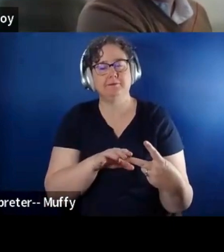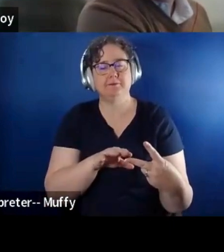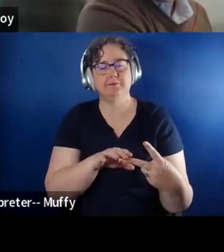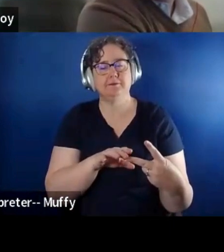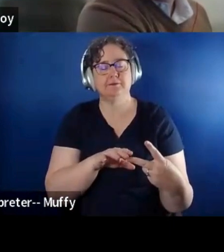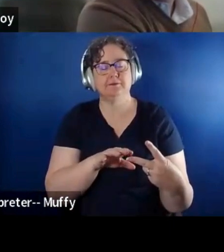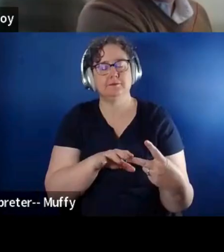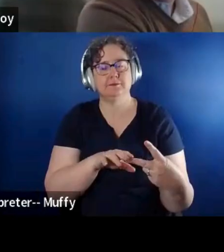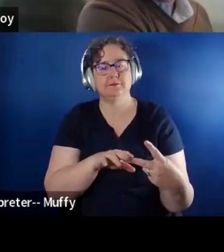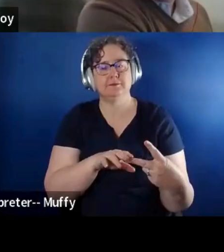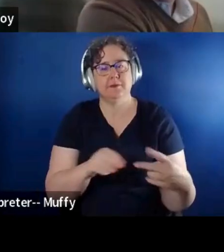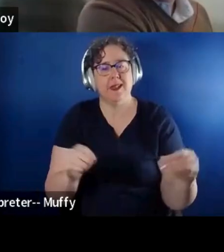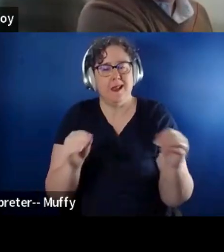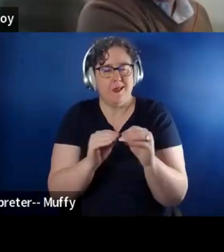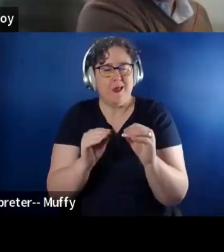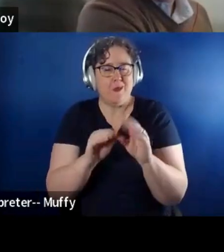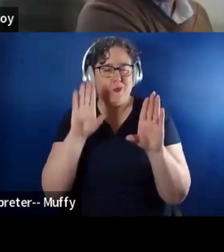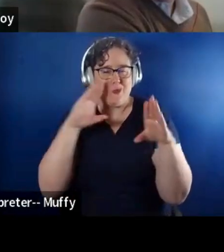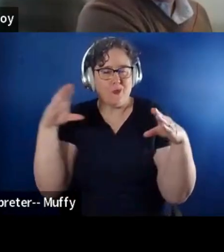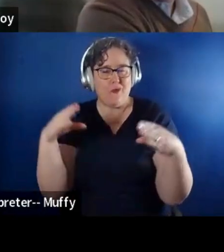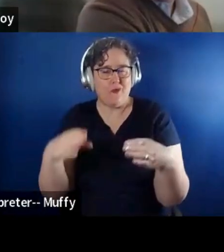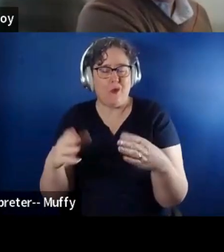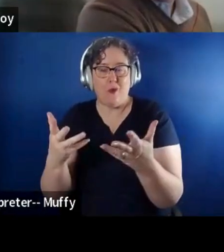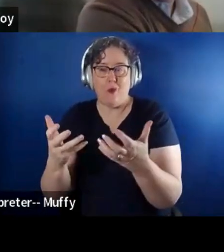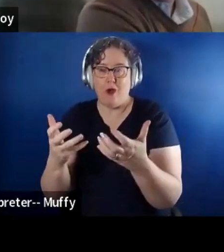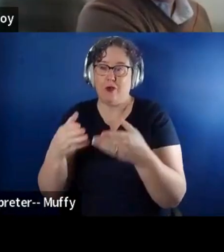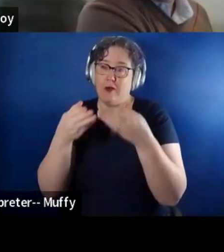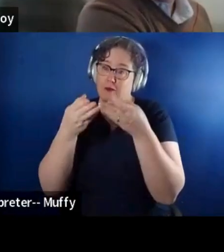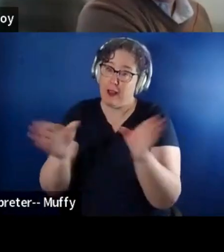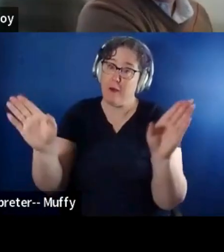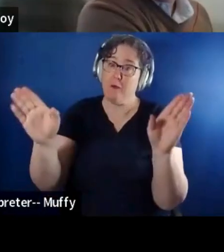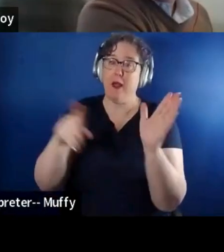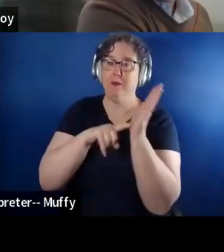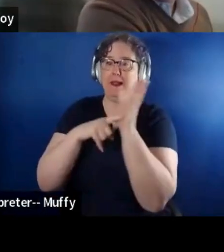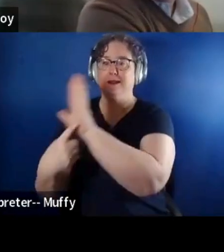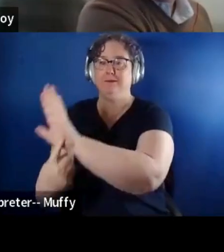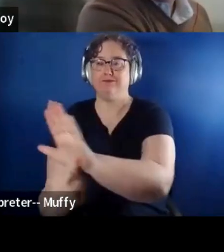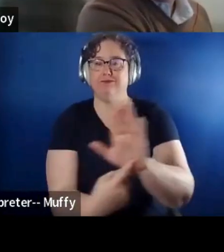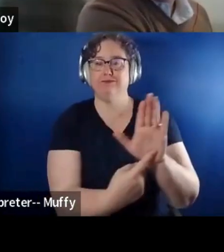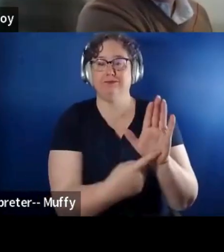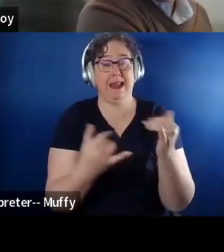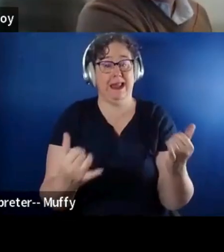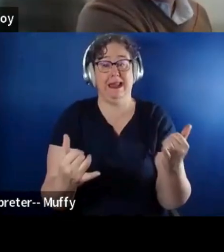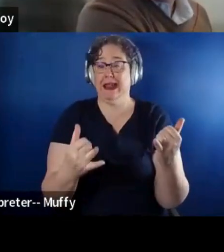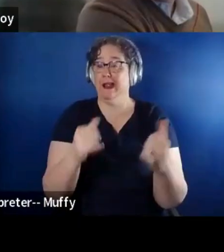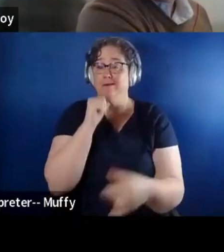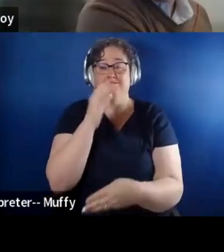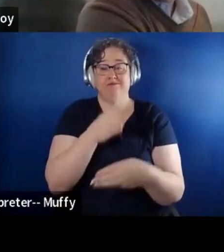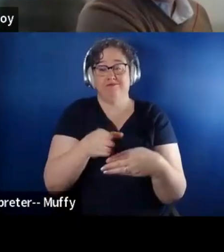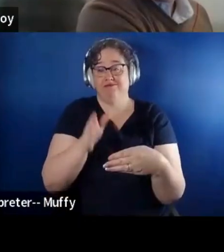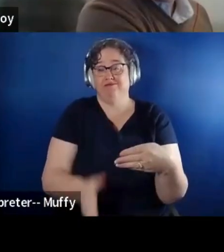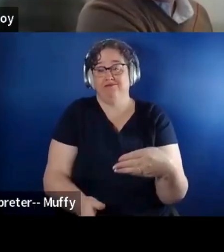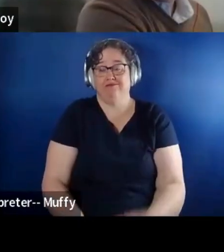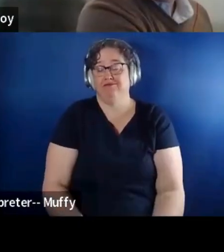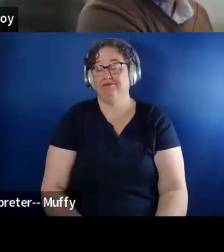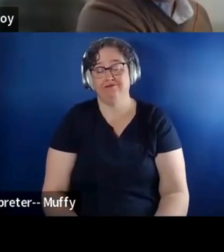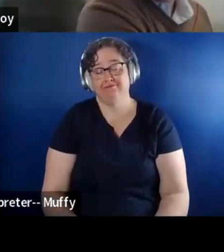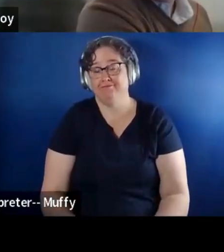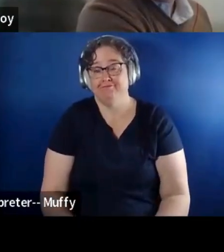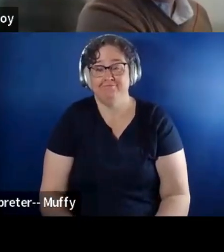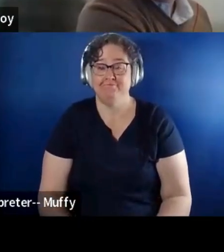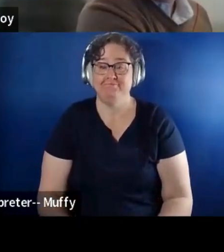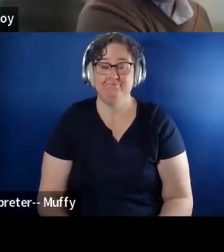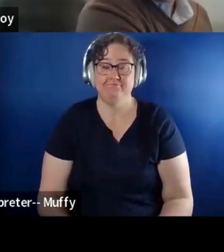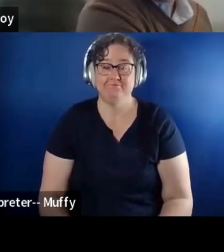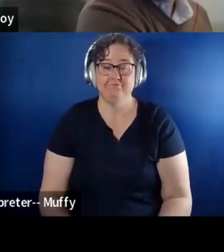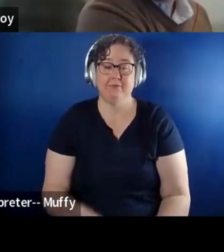there was more focus just on wanting to have a public presence, and that is gone. So I think that's something that Sarah was talking about earlier too. So it's just